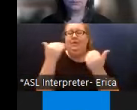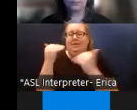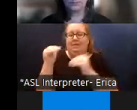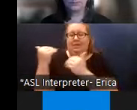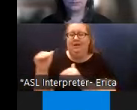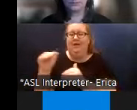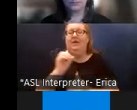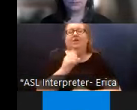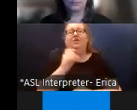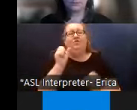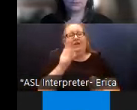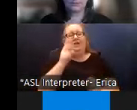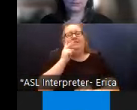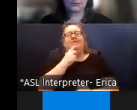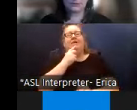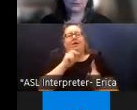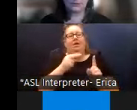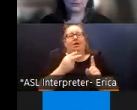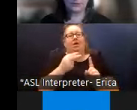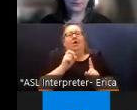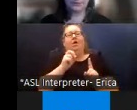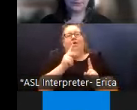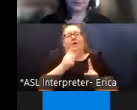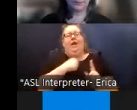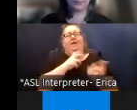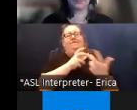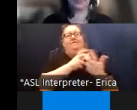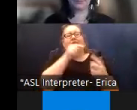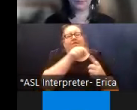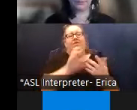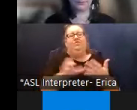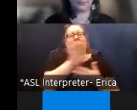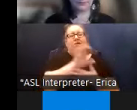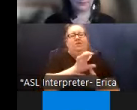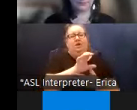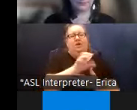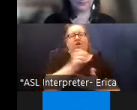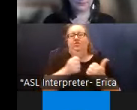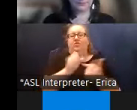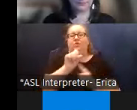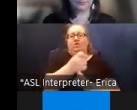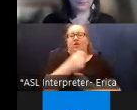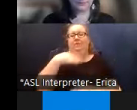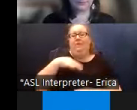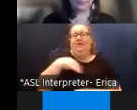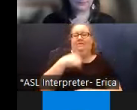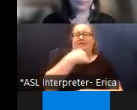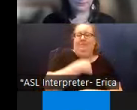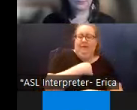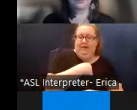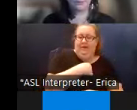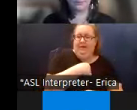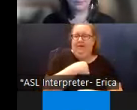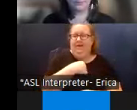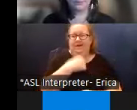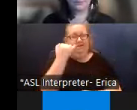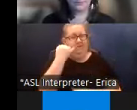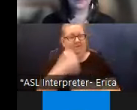fit this criteria, and so which scenario benefits me as I fit in this criteria, if that makes